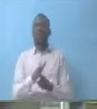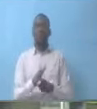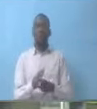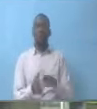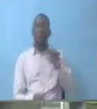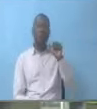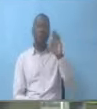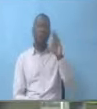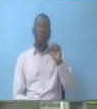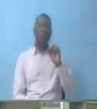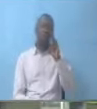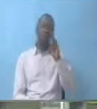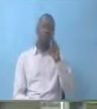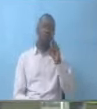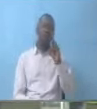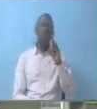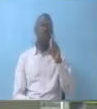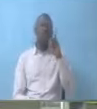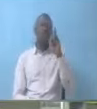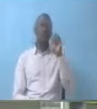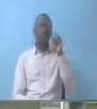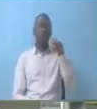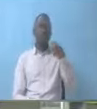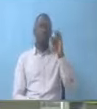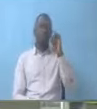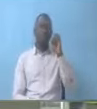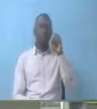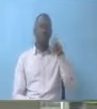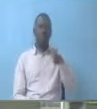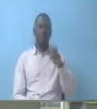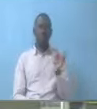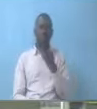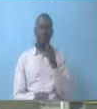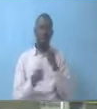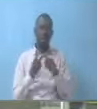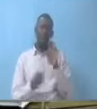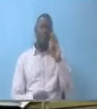Usain Njai. That is a terrible way of legislating. Yes.